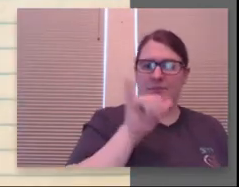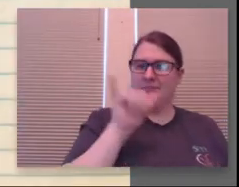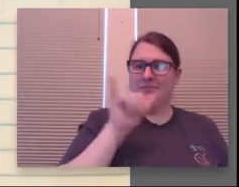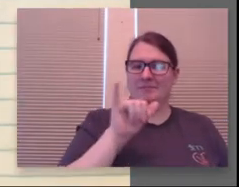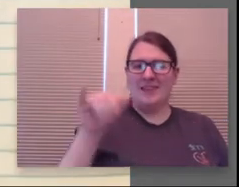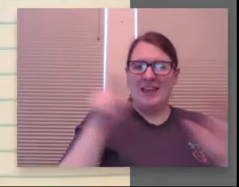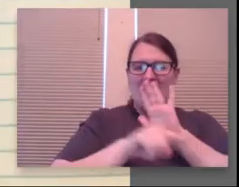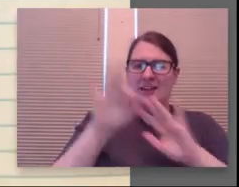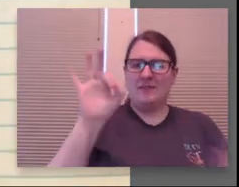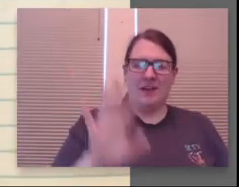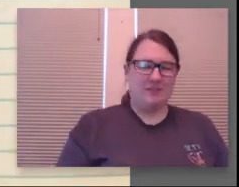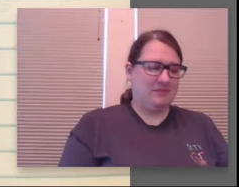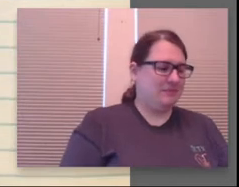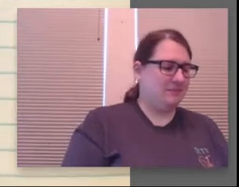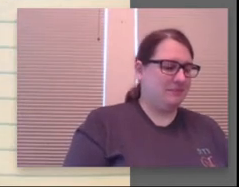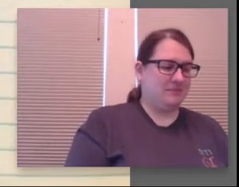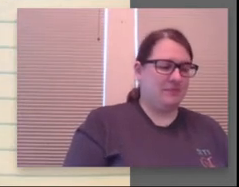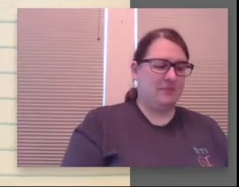same, negative 9.